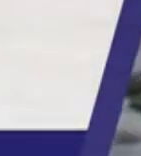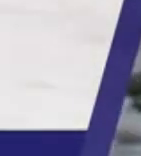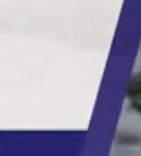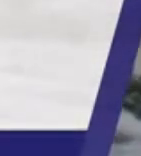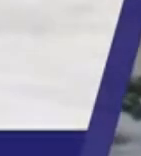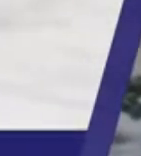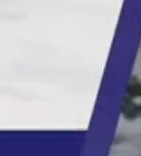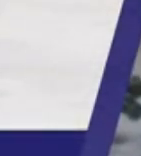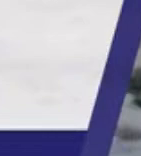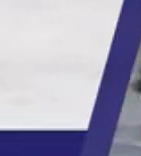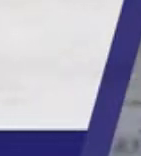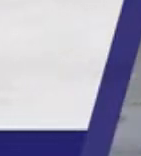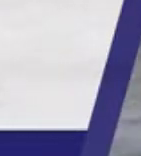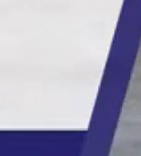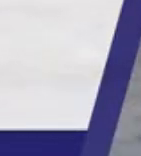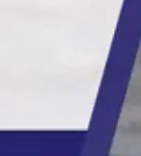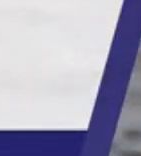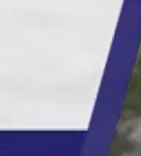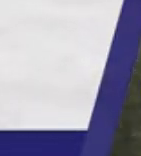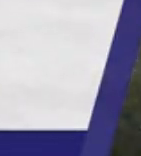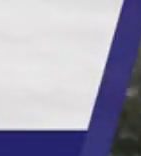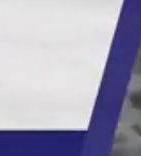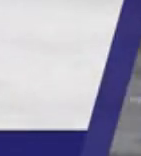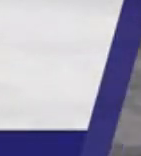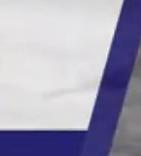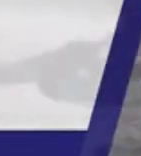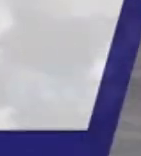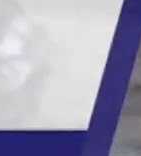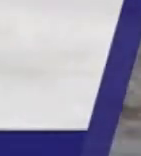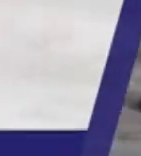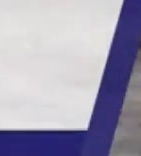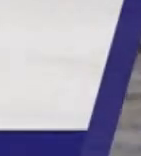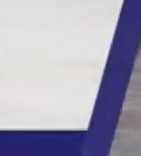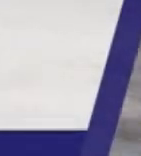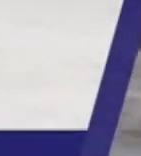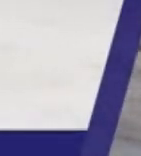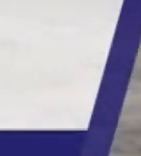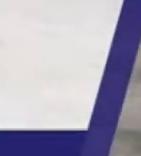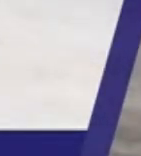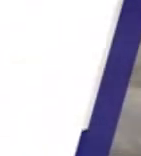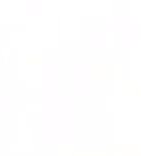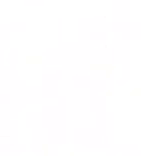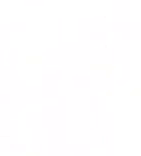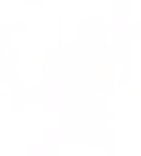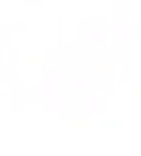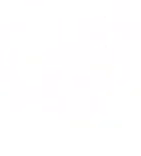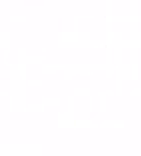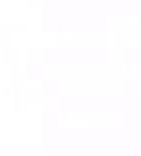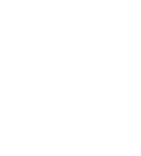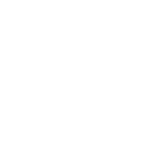the People's Daily, on the 26th of January and the 5th of February.